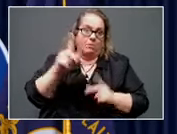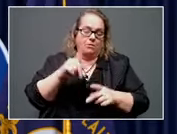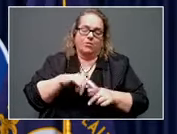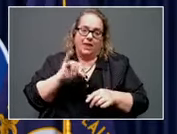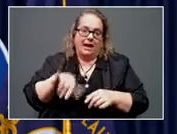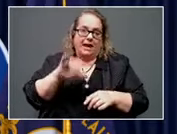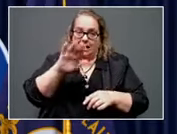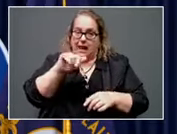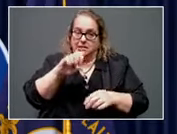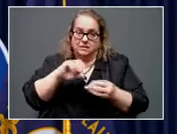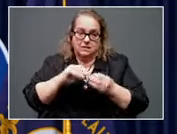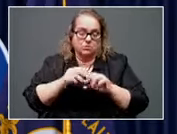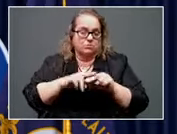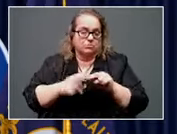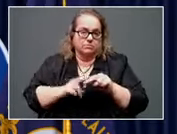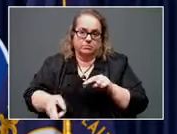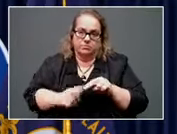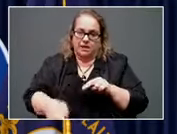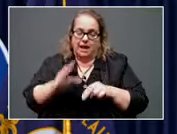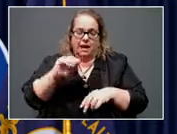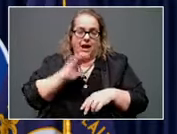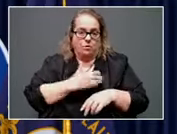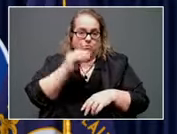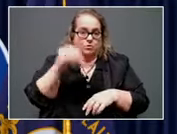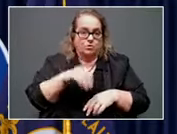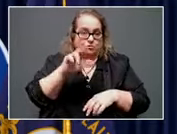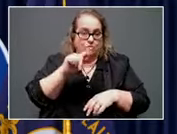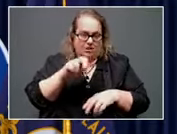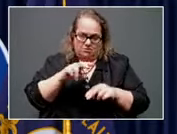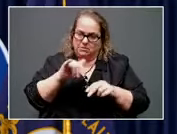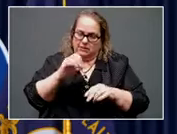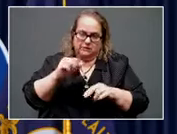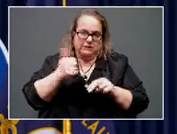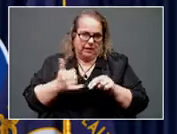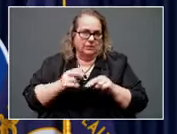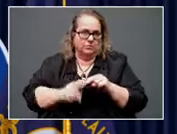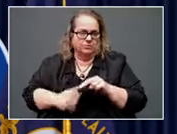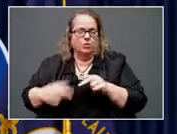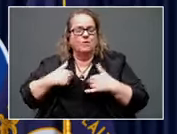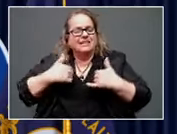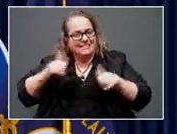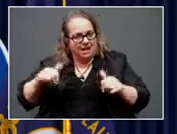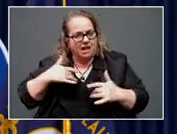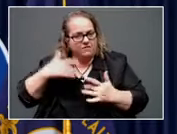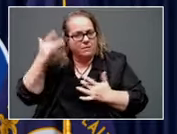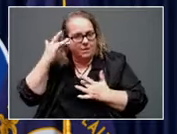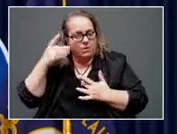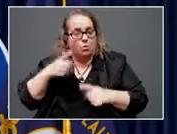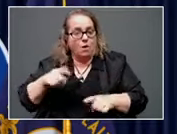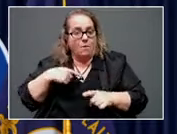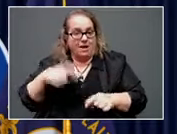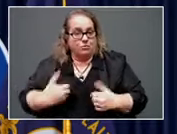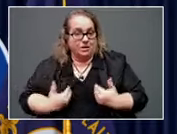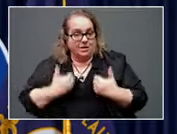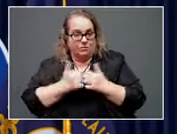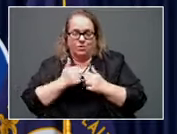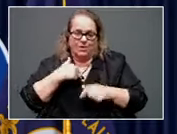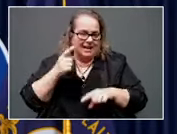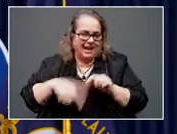is dropping, but we still have a pandemic that while we have to live with, we can't simply ignore.